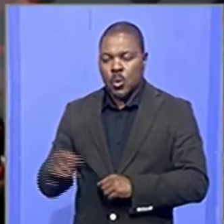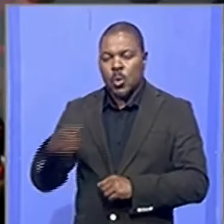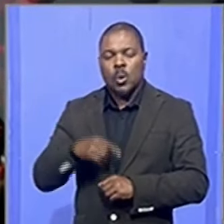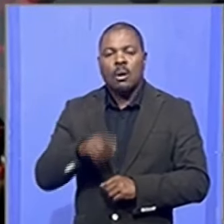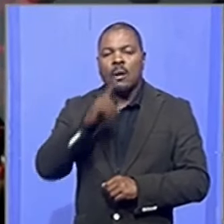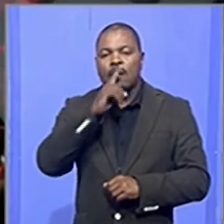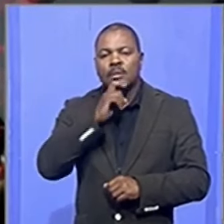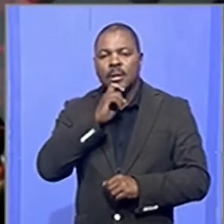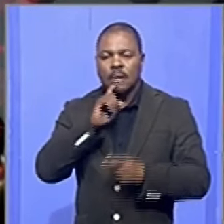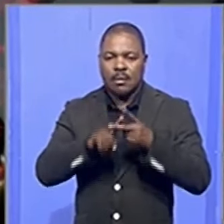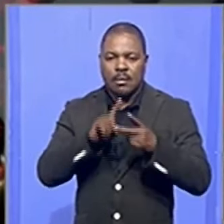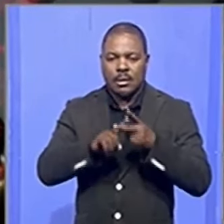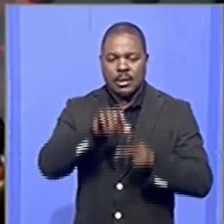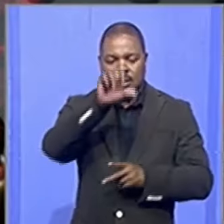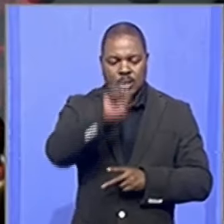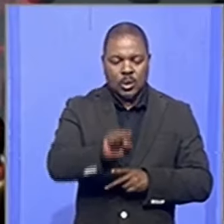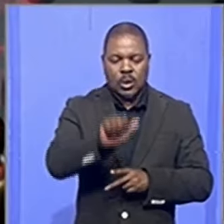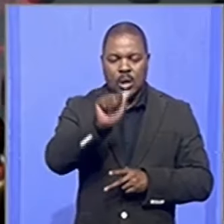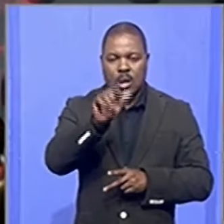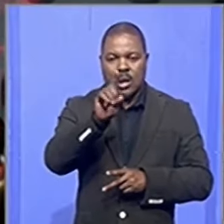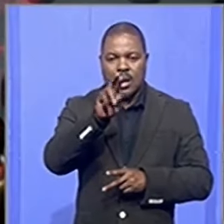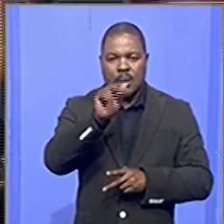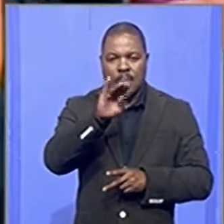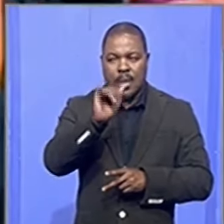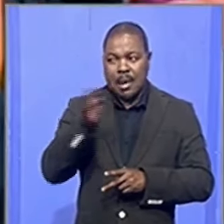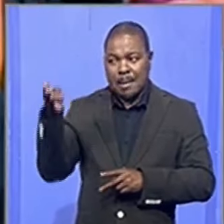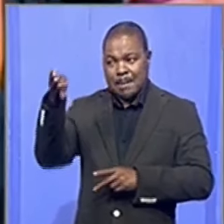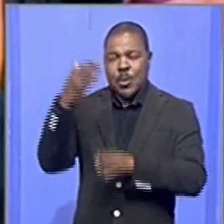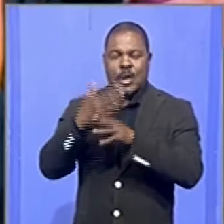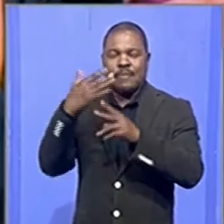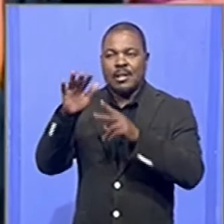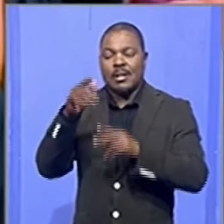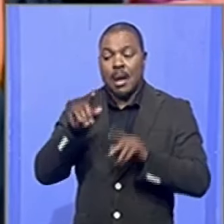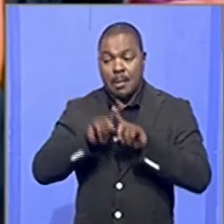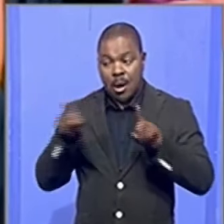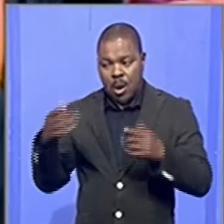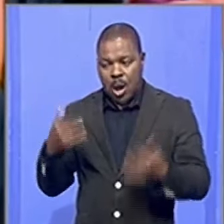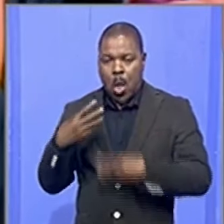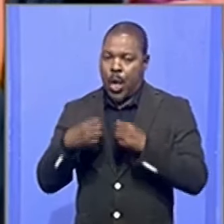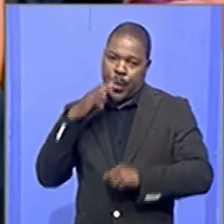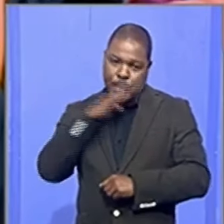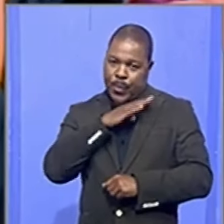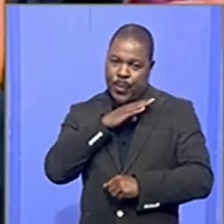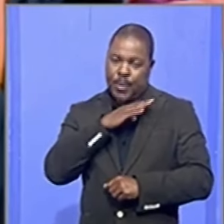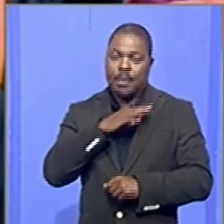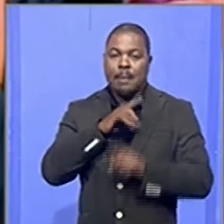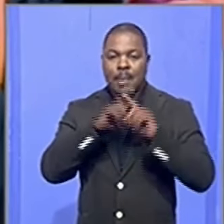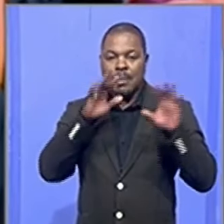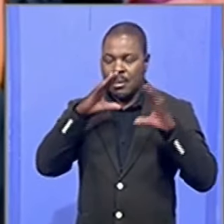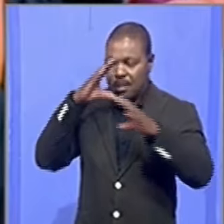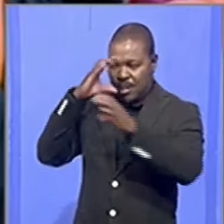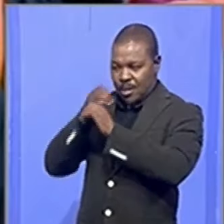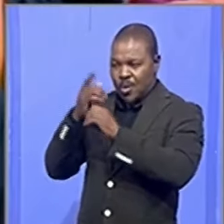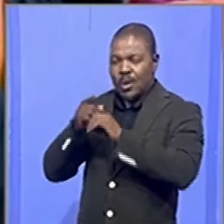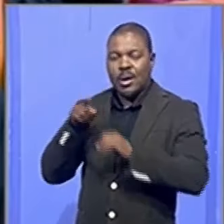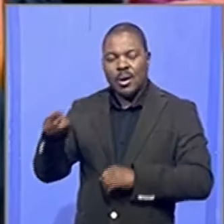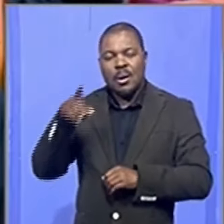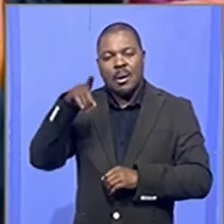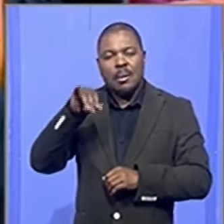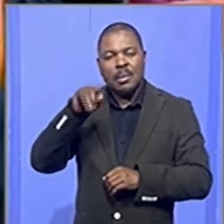e šitana le ka Saudi Arabia le ge a sena mošomo ga bjale šedi e kgolo e go Pitso Mosimane Soccer